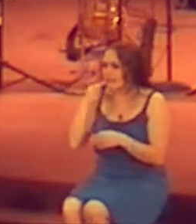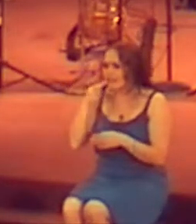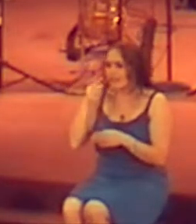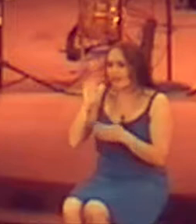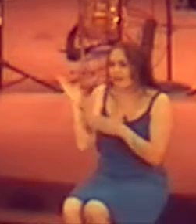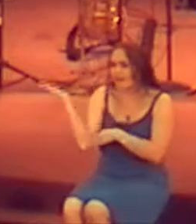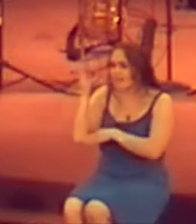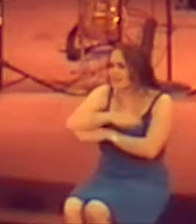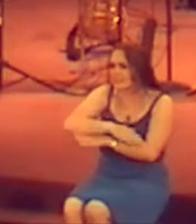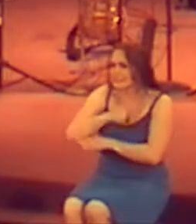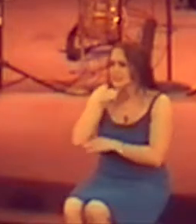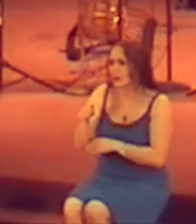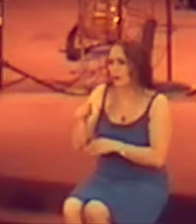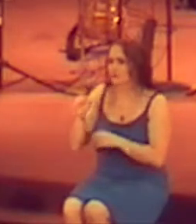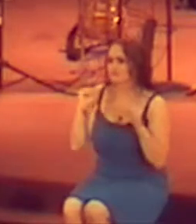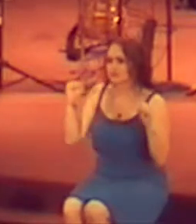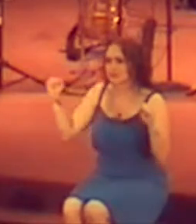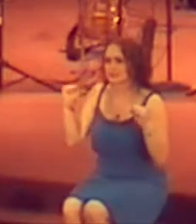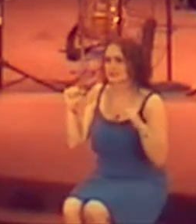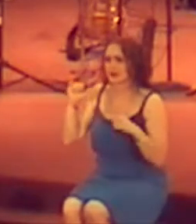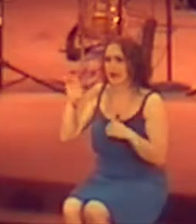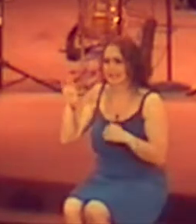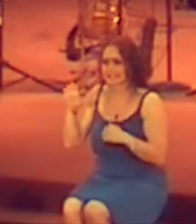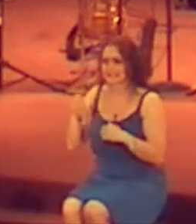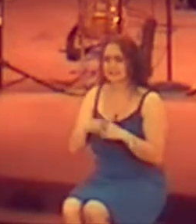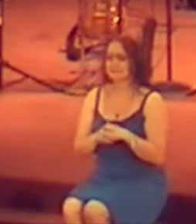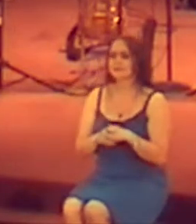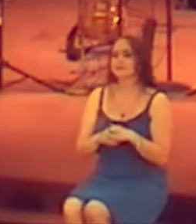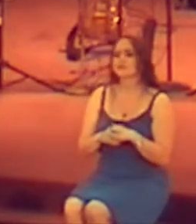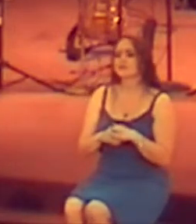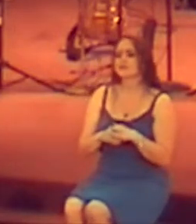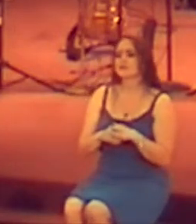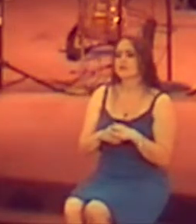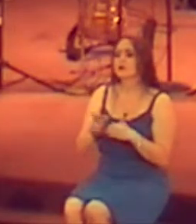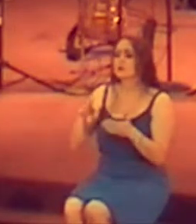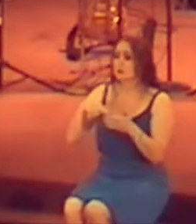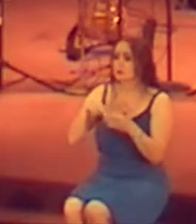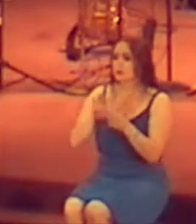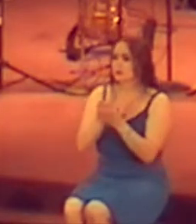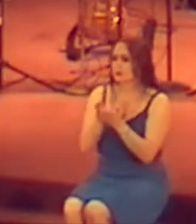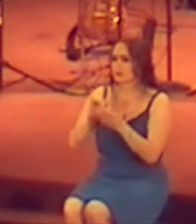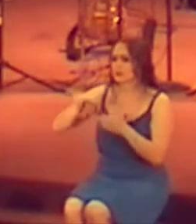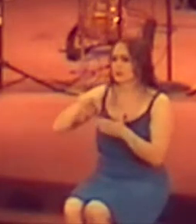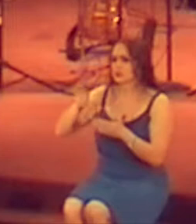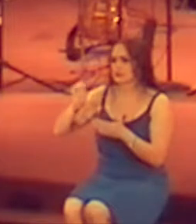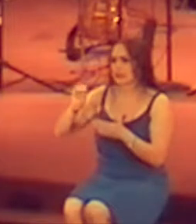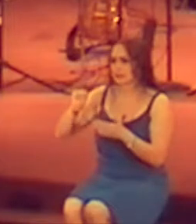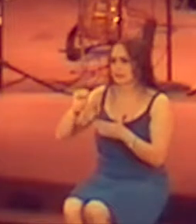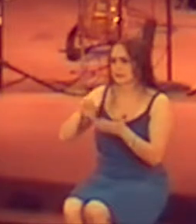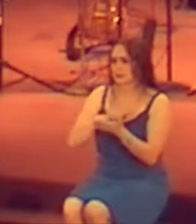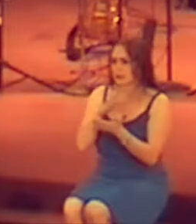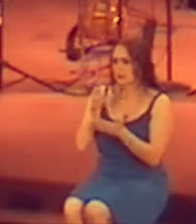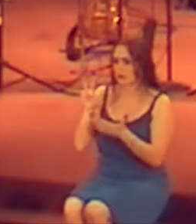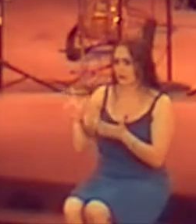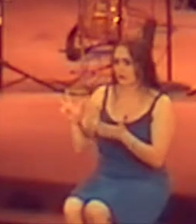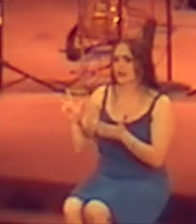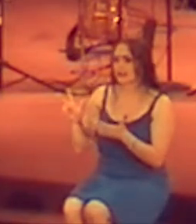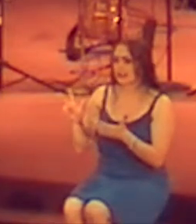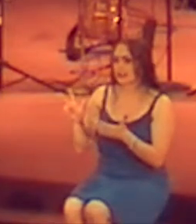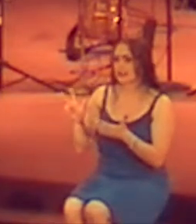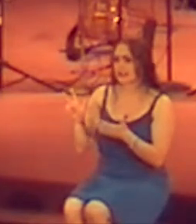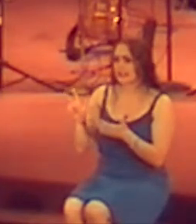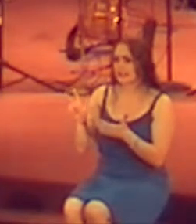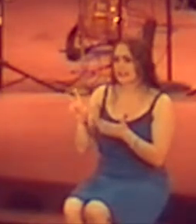to ice it. Today, like Rick said, we're going to be in the book of James, chapter 3 specifically. And in chapter 3, we're going to get some